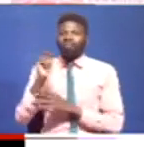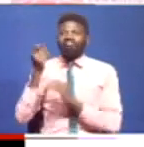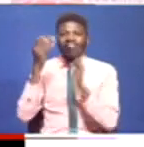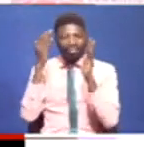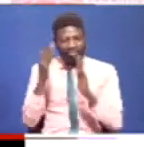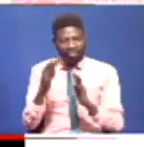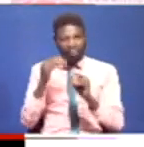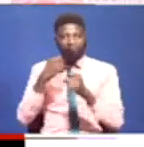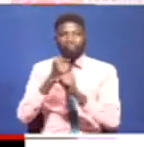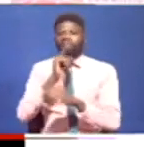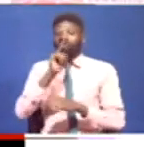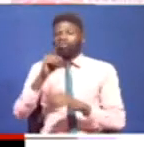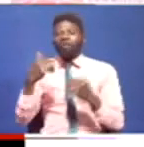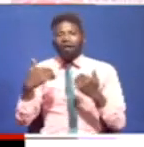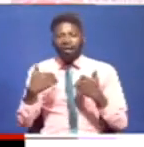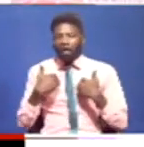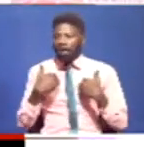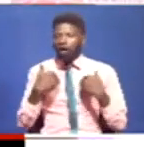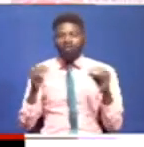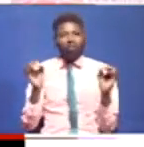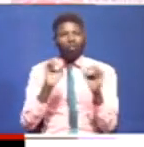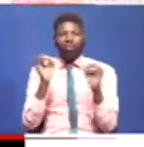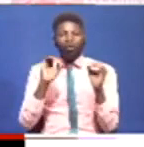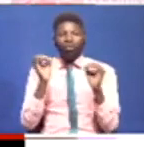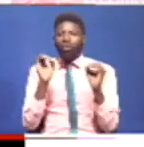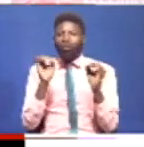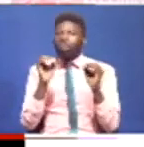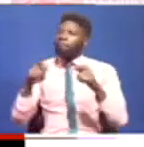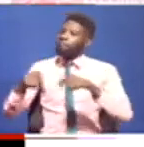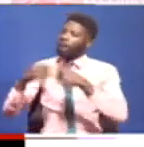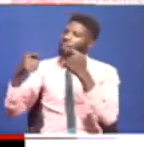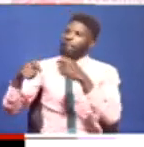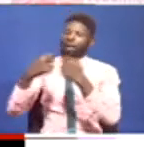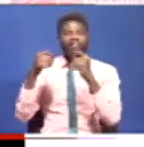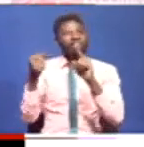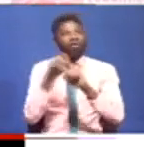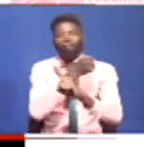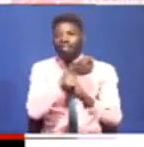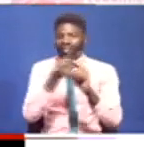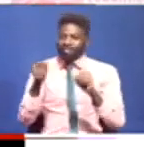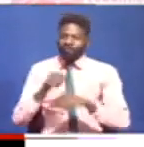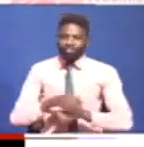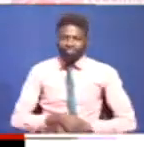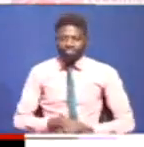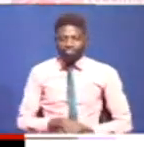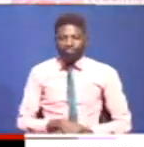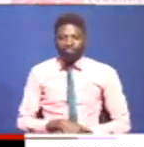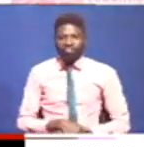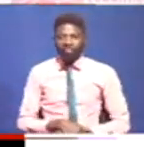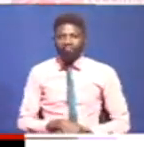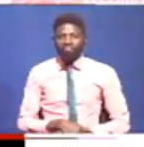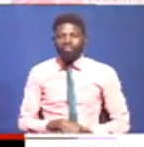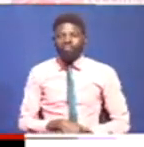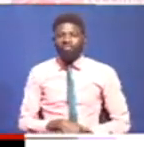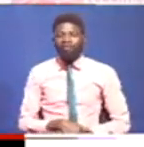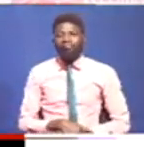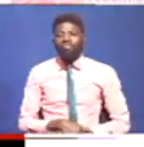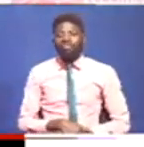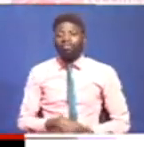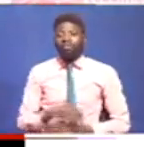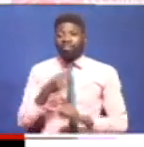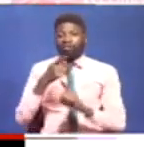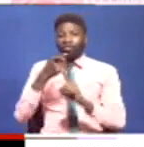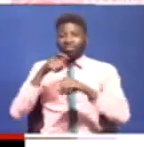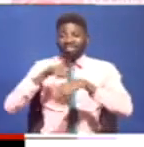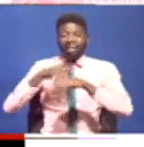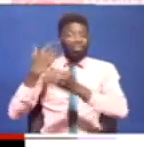form of divisive and violent outbursts. From the time immemorial, the